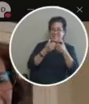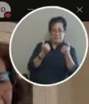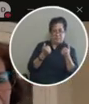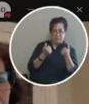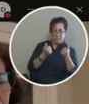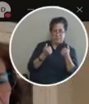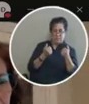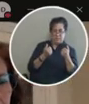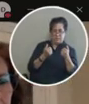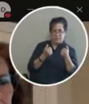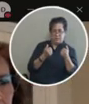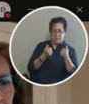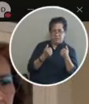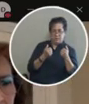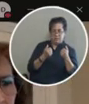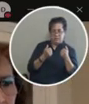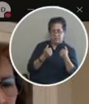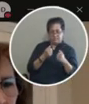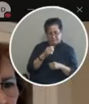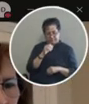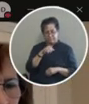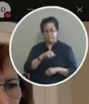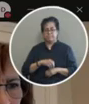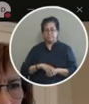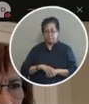saying? Yes, ma'am.